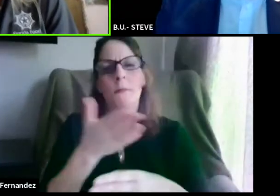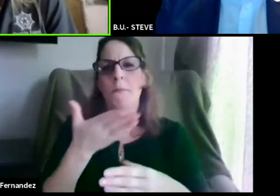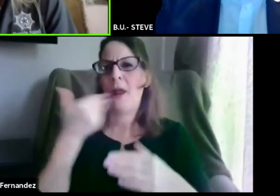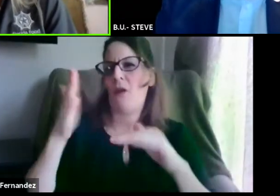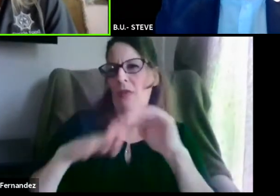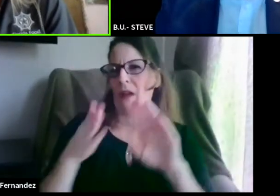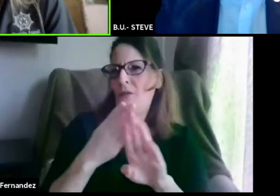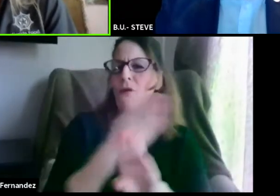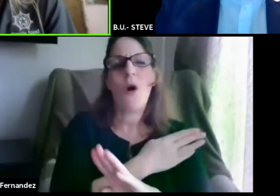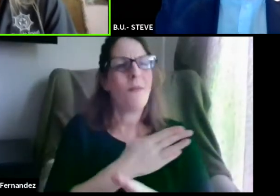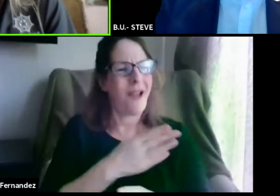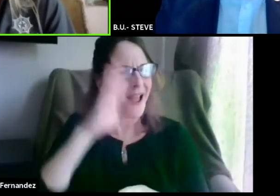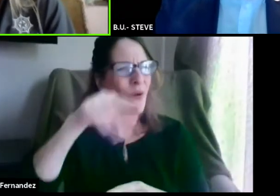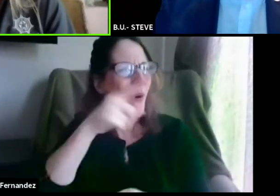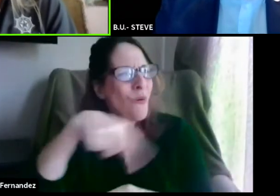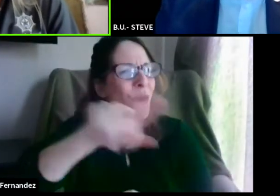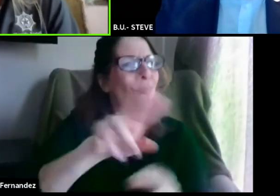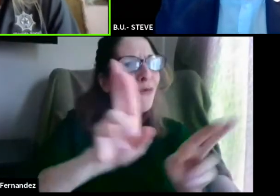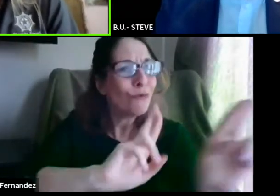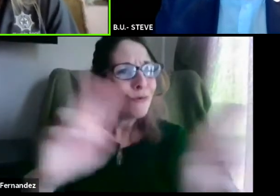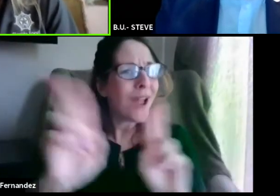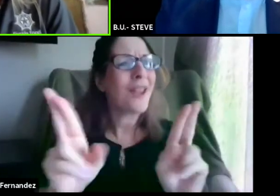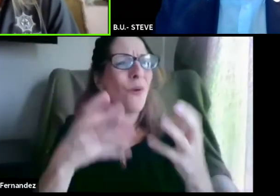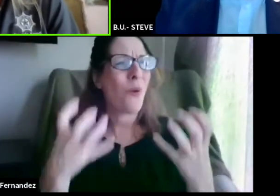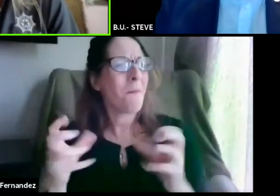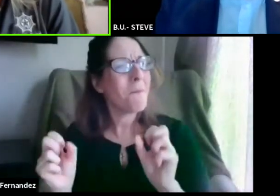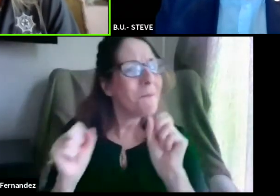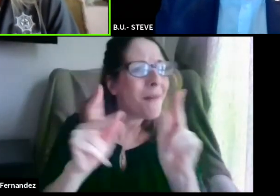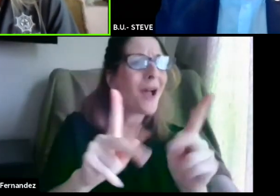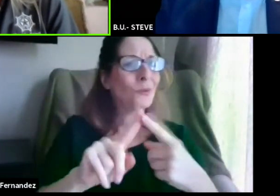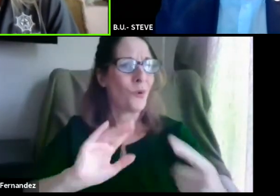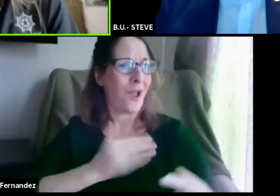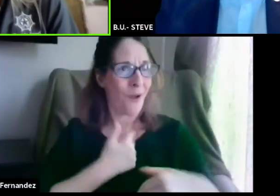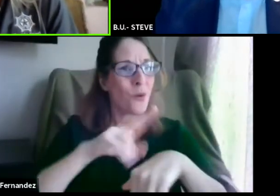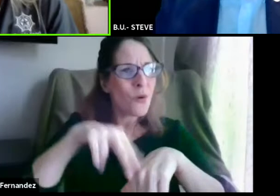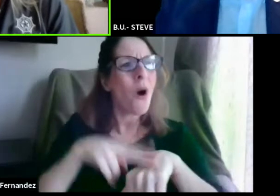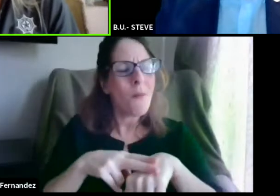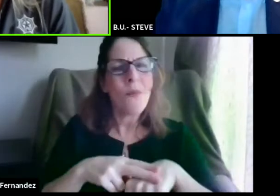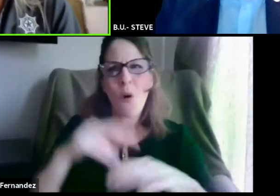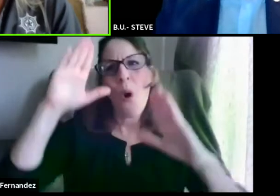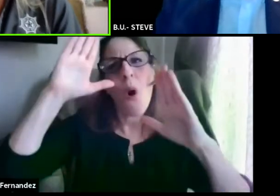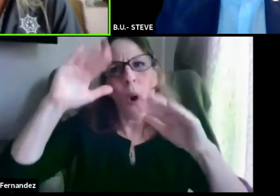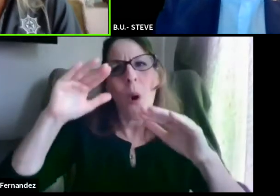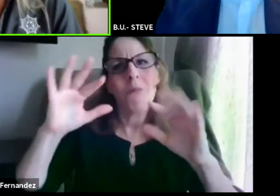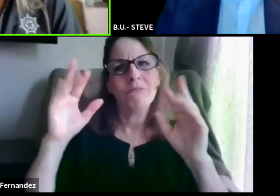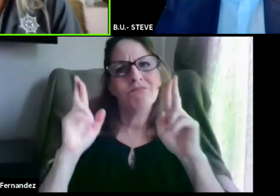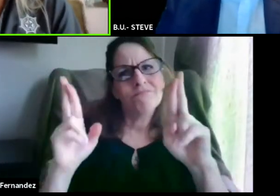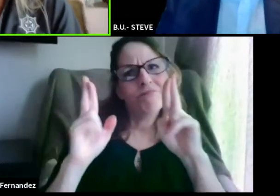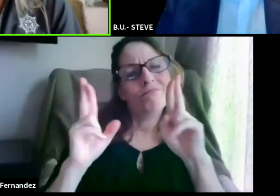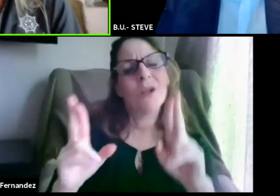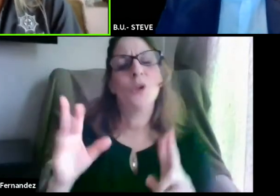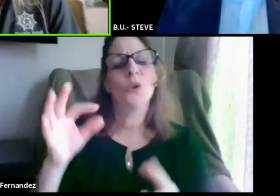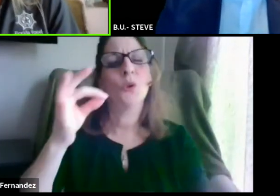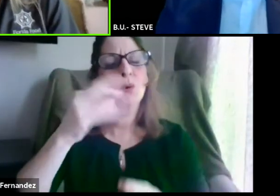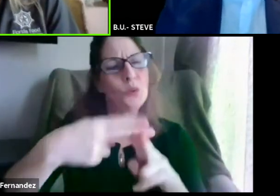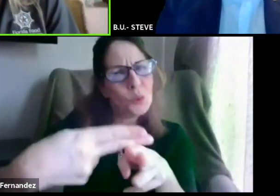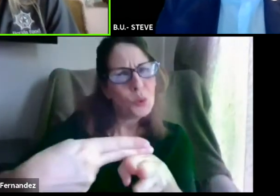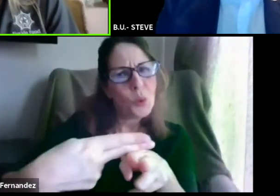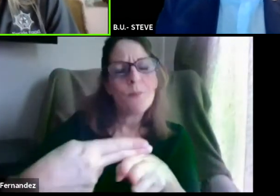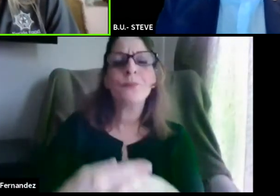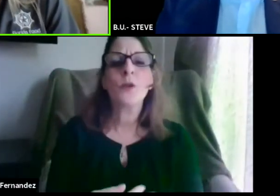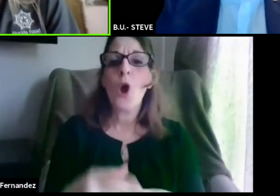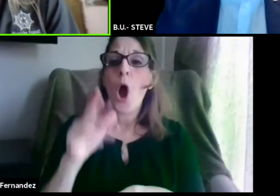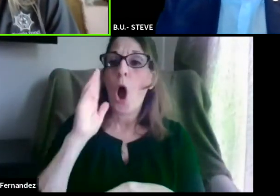get back to some sort of normalcy. Hopefully we can make that happen soon. So I'm going to go ahead and share